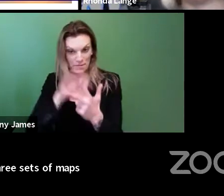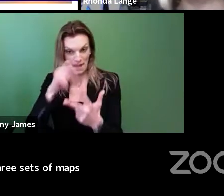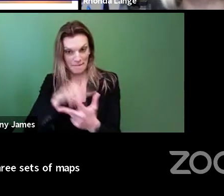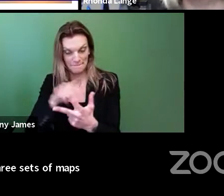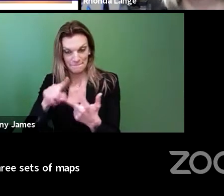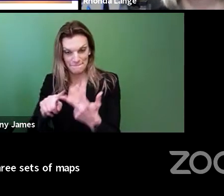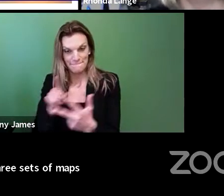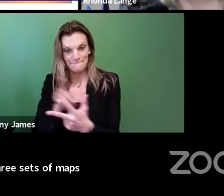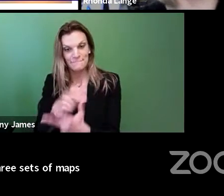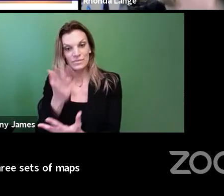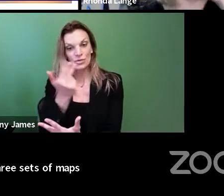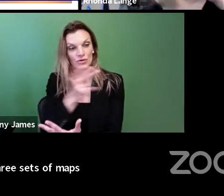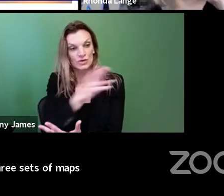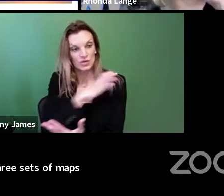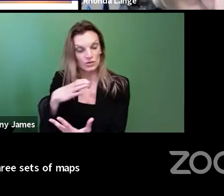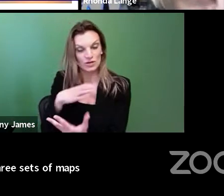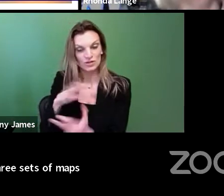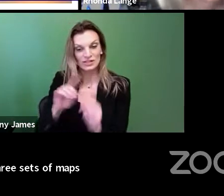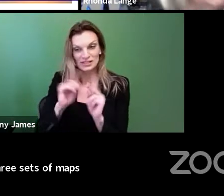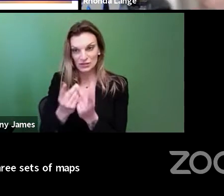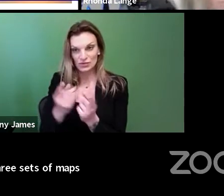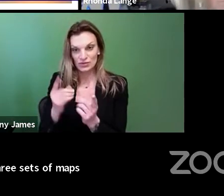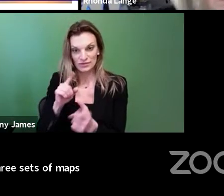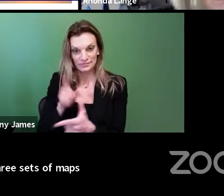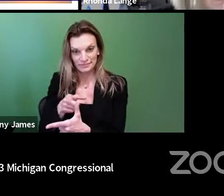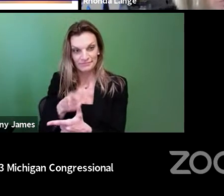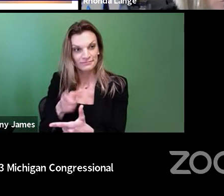Michigan congressional districts will have about